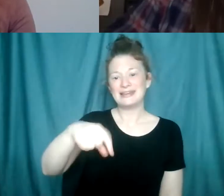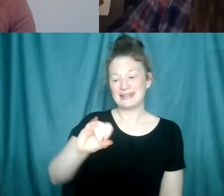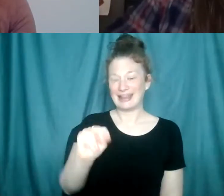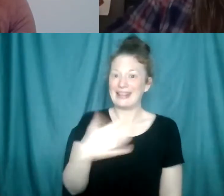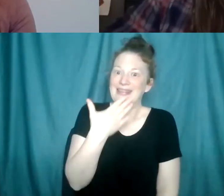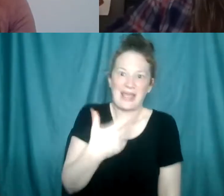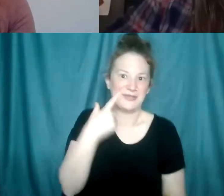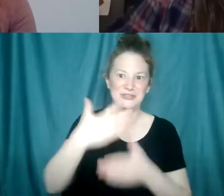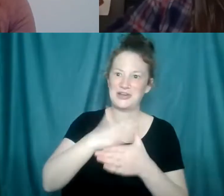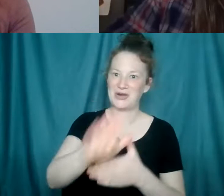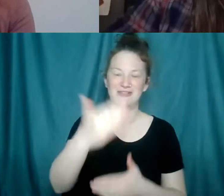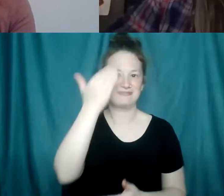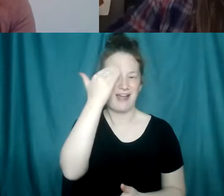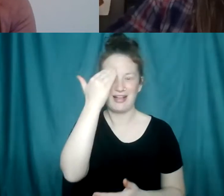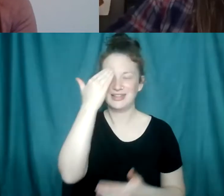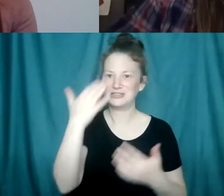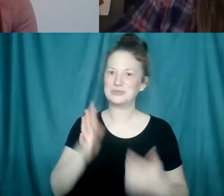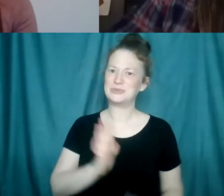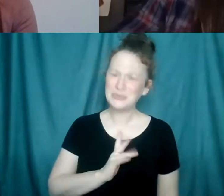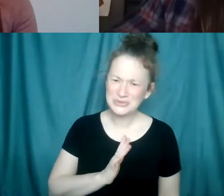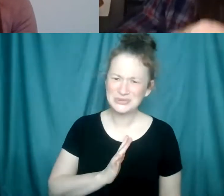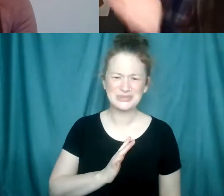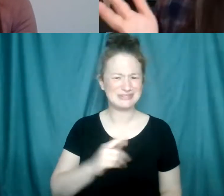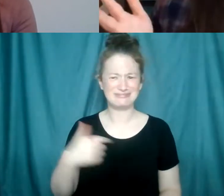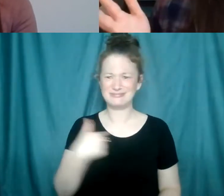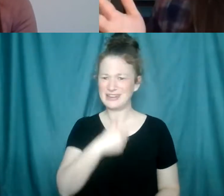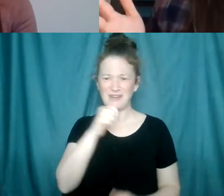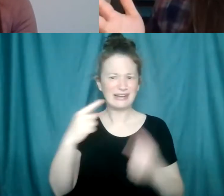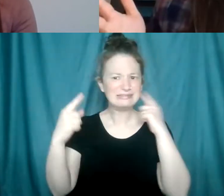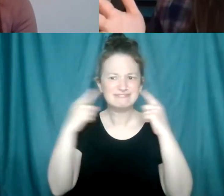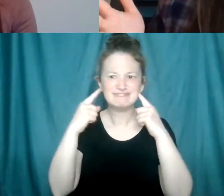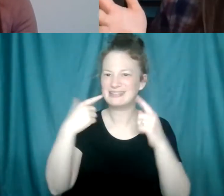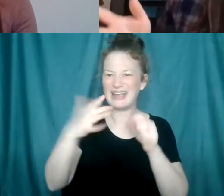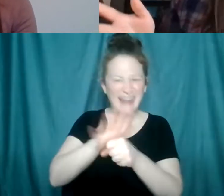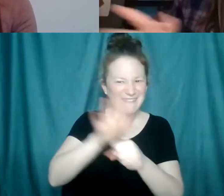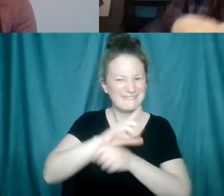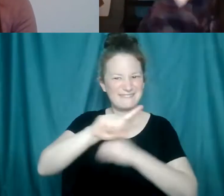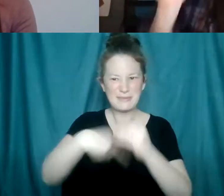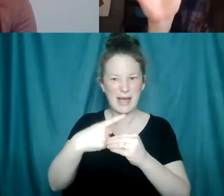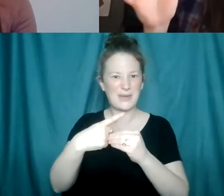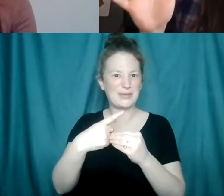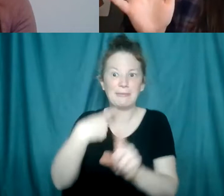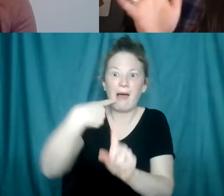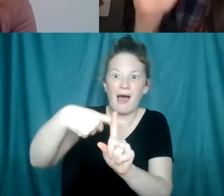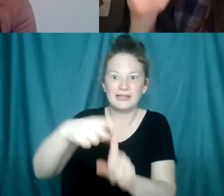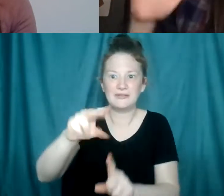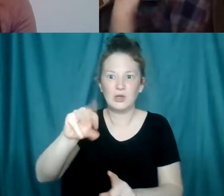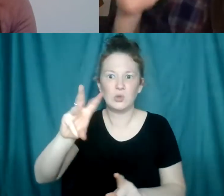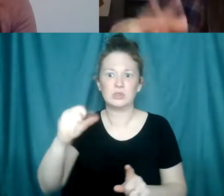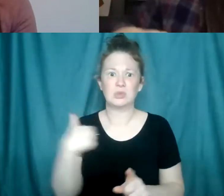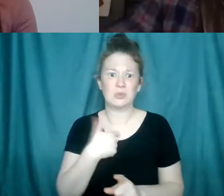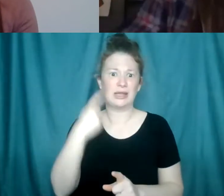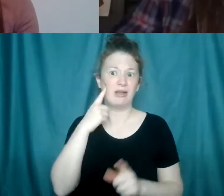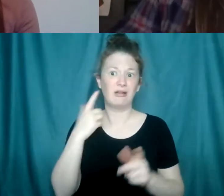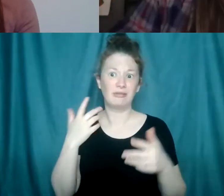cutting edge knowledge with us. I feel like we don't hear enough about the details of carbon recapture. We just like hear hand wavy, like maybe we could do